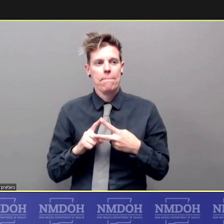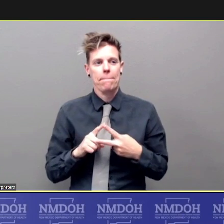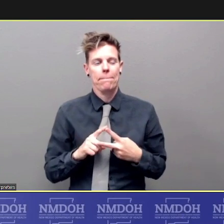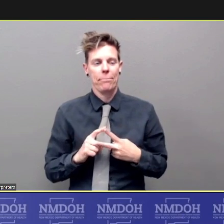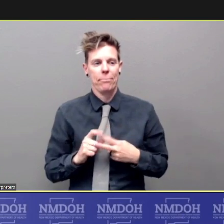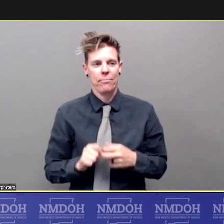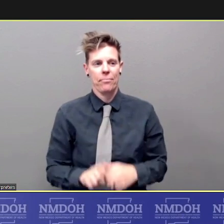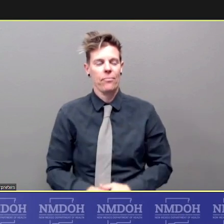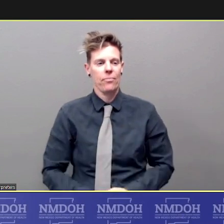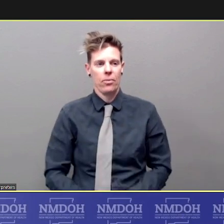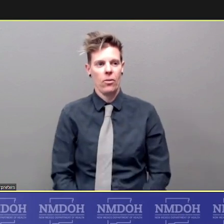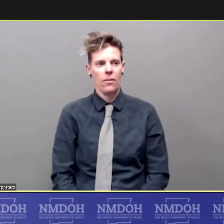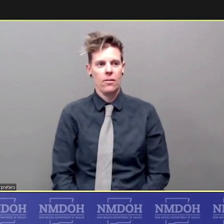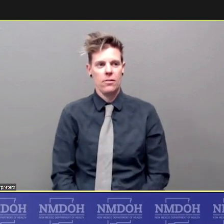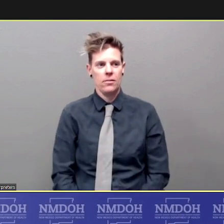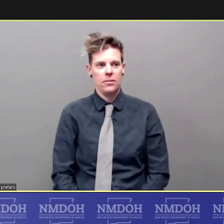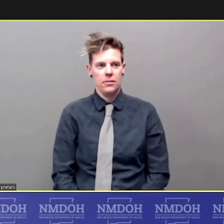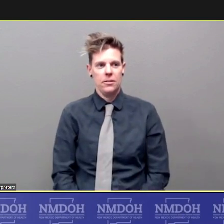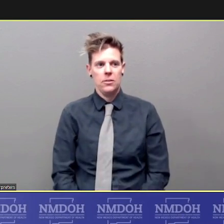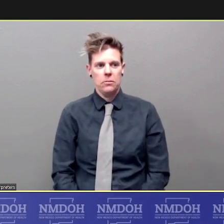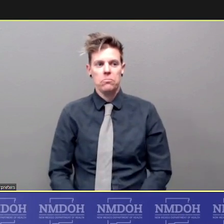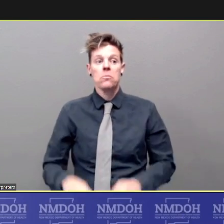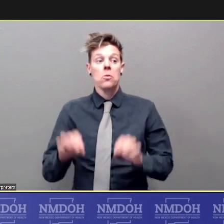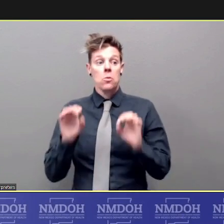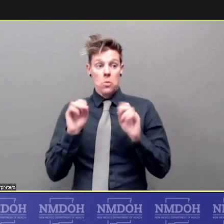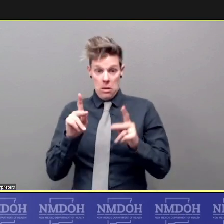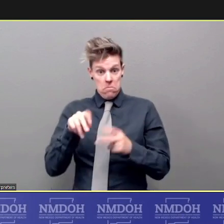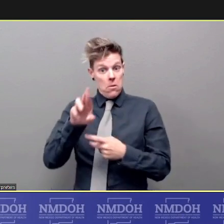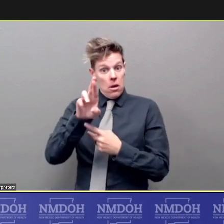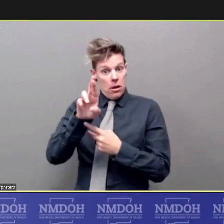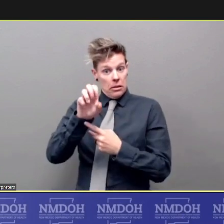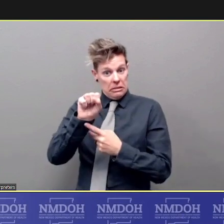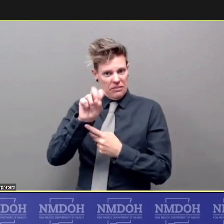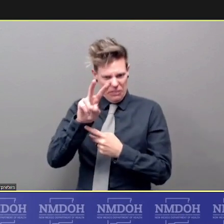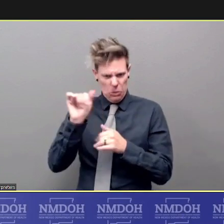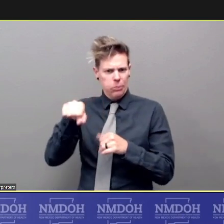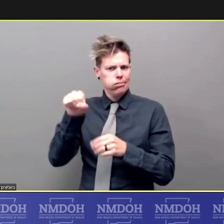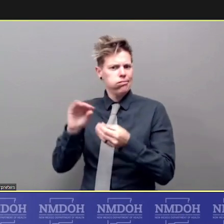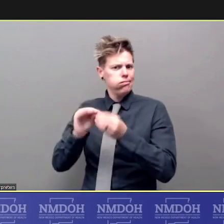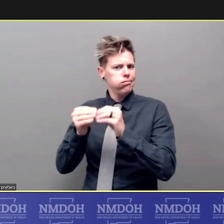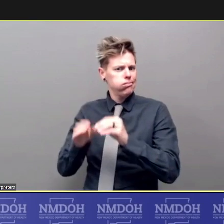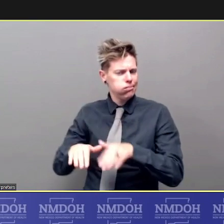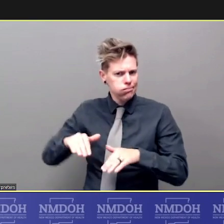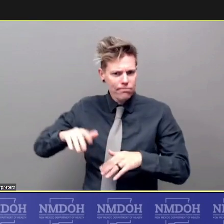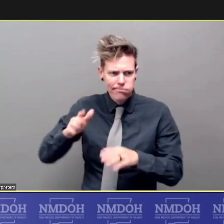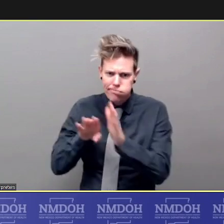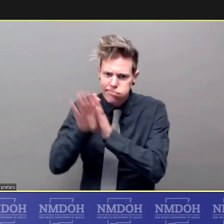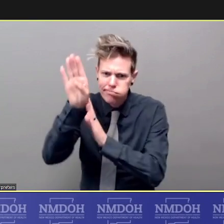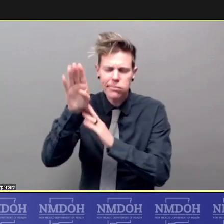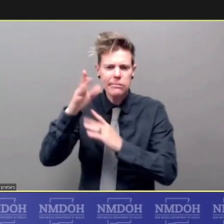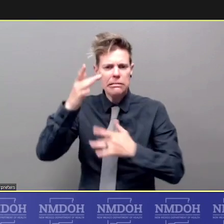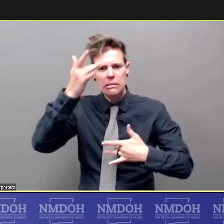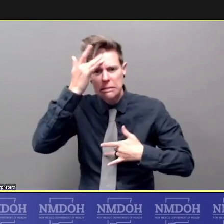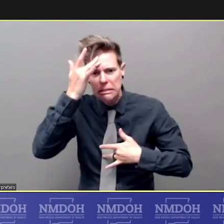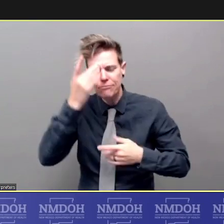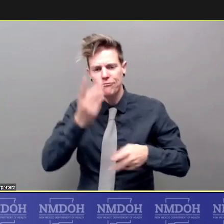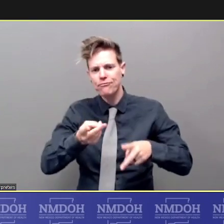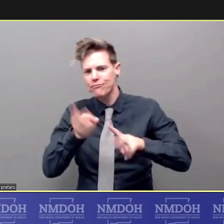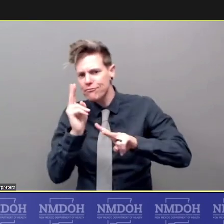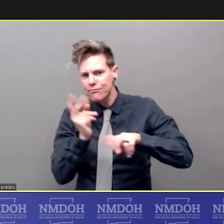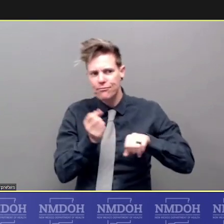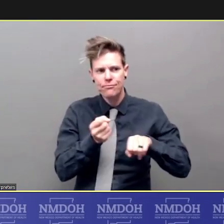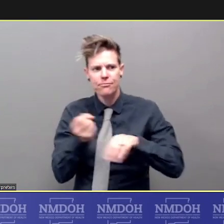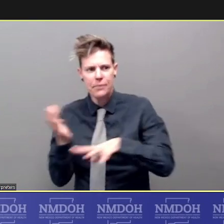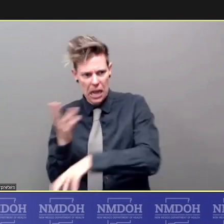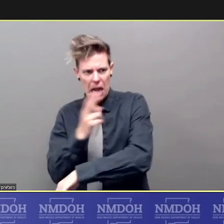given the RSV surges and the pediatric surges and hospitalizations, there was some projection from the Tuesday presser